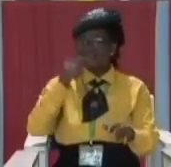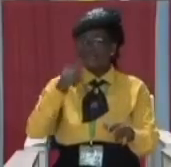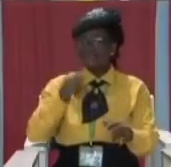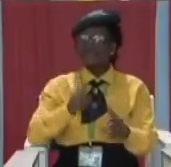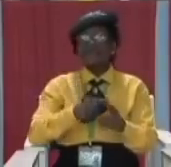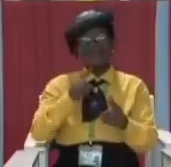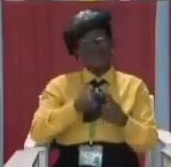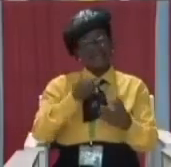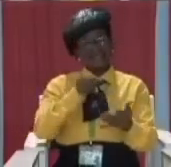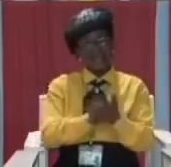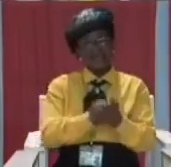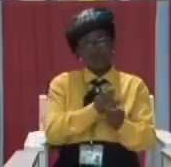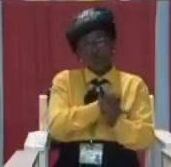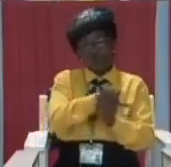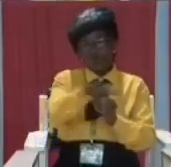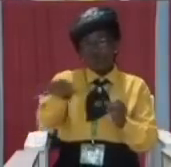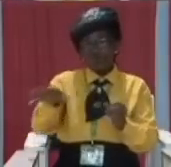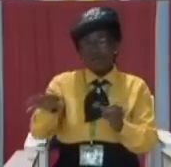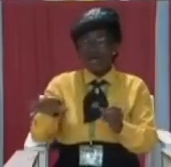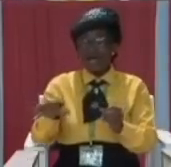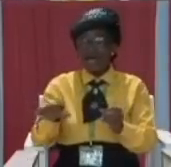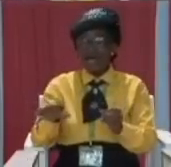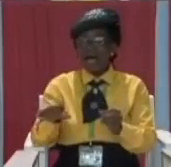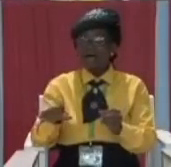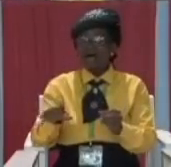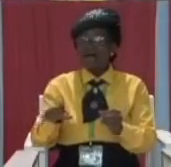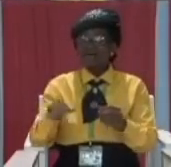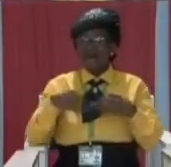coronavirus had given back to children,